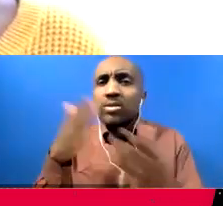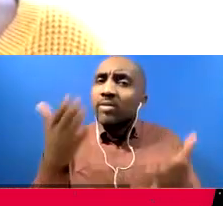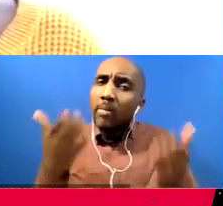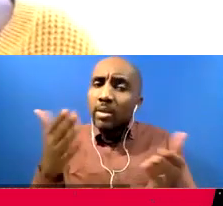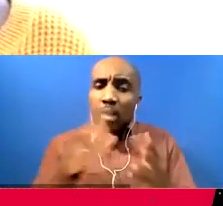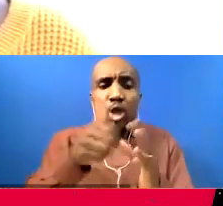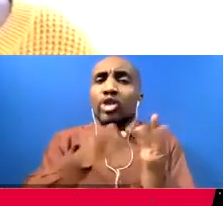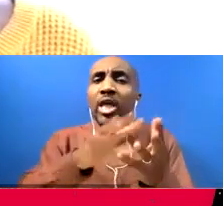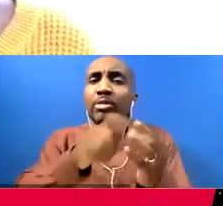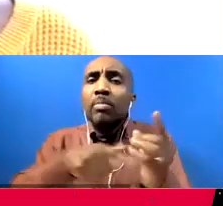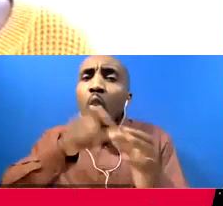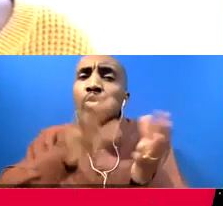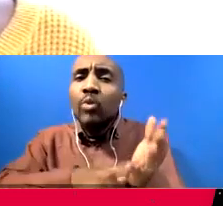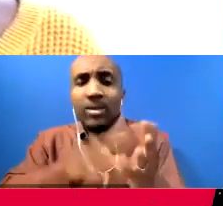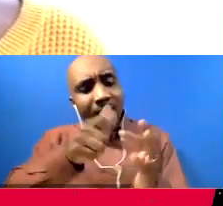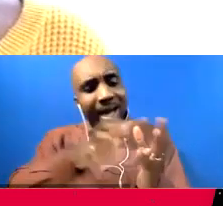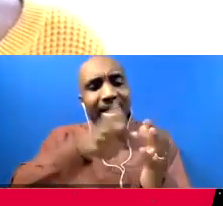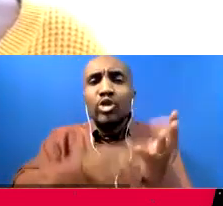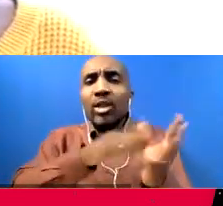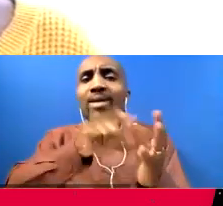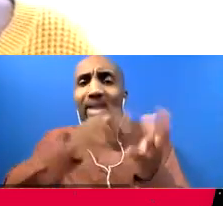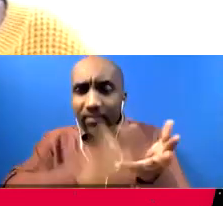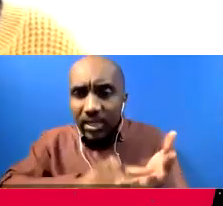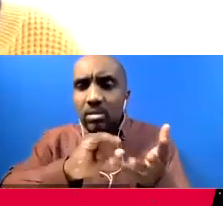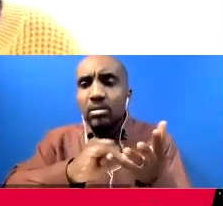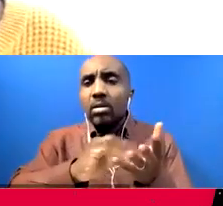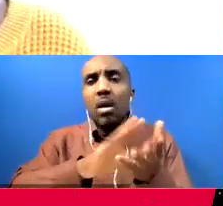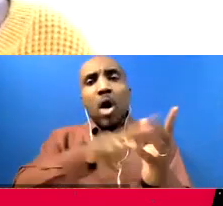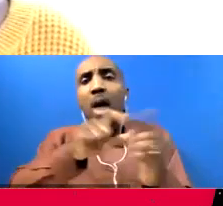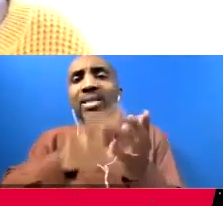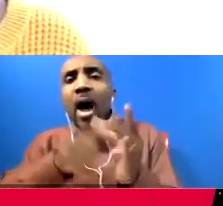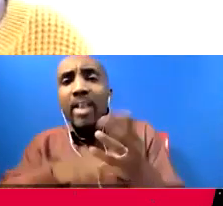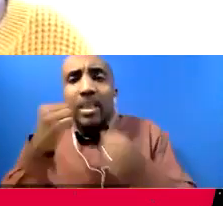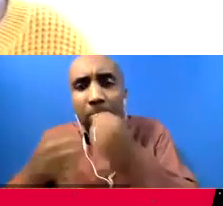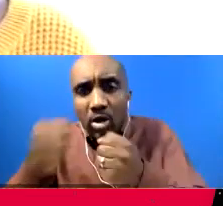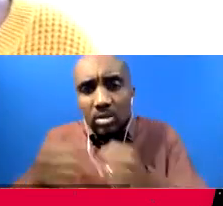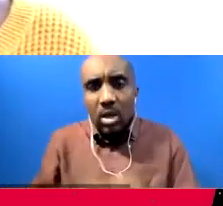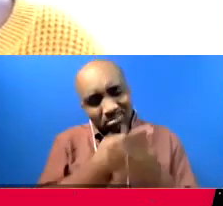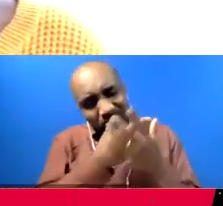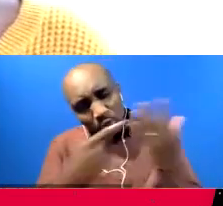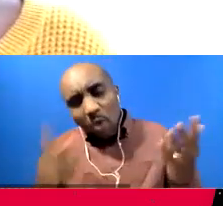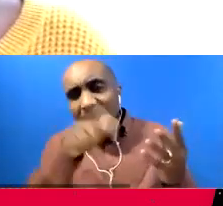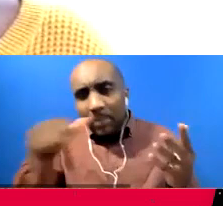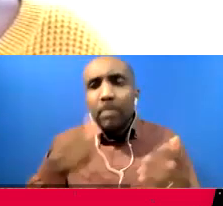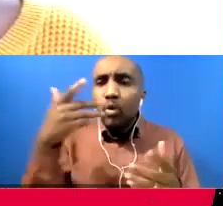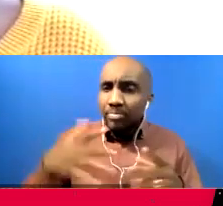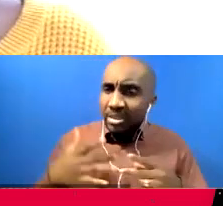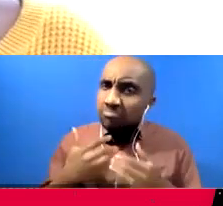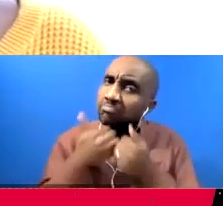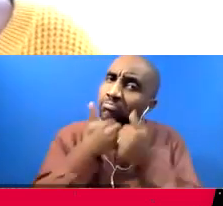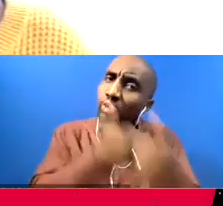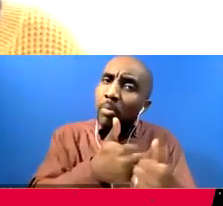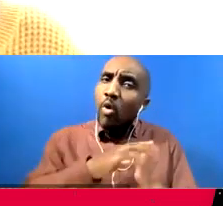like James Baldwin, Angela Davis, Muhammad Ali, Mark Lamont Hill, Michelle Alexander, and so many others have voiced their support